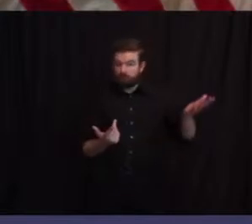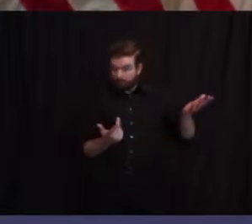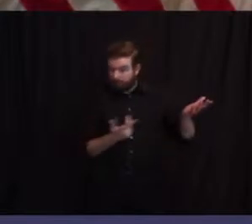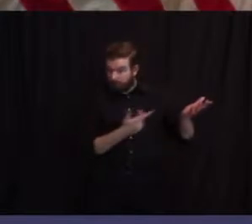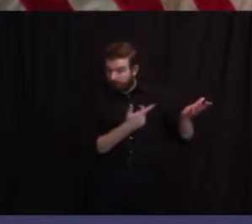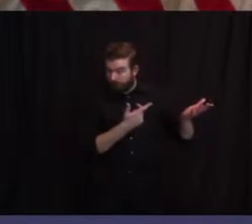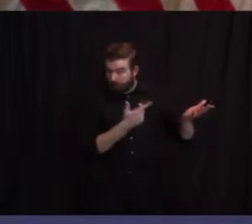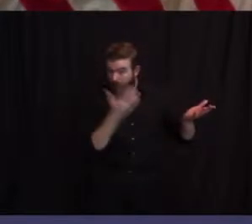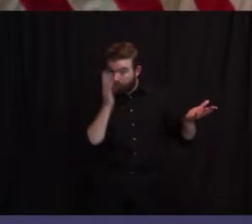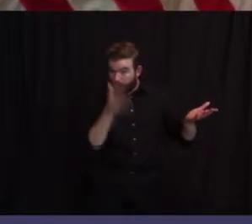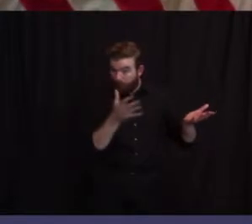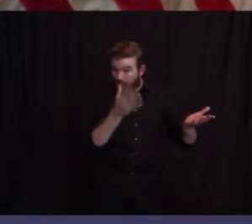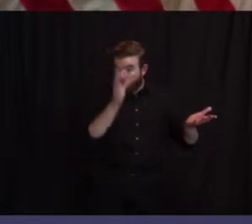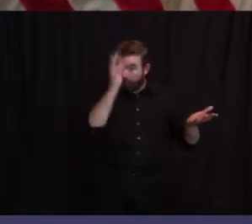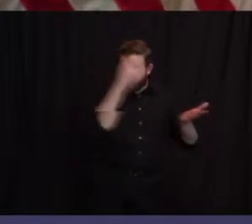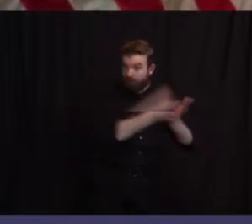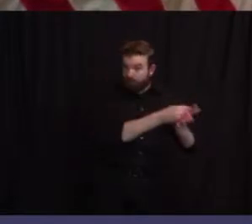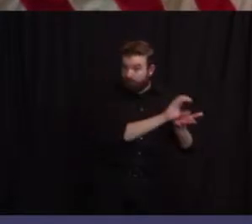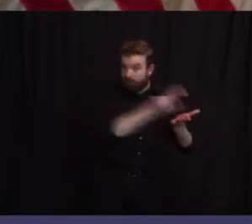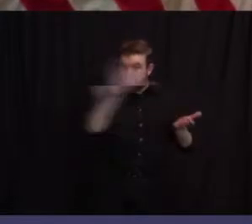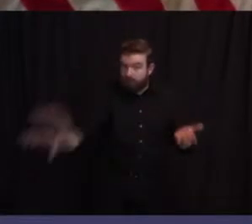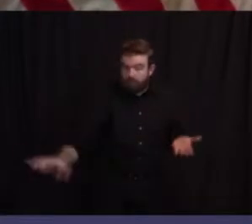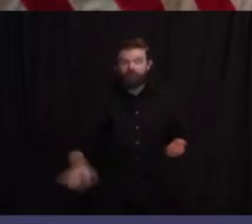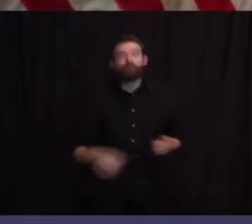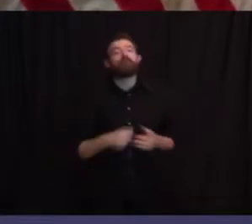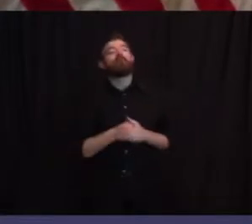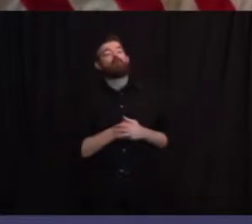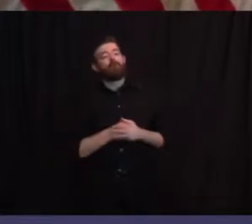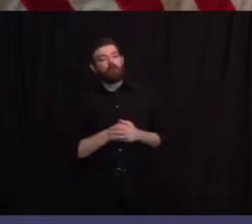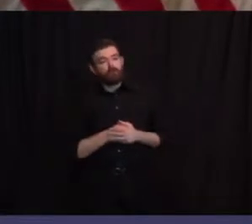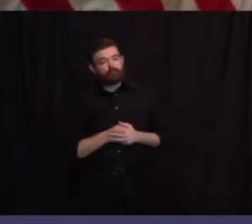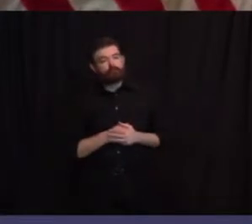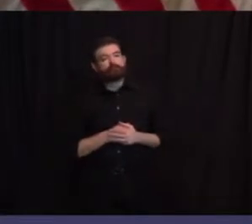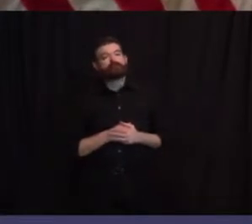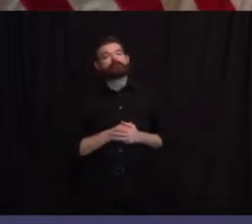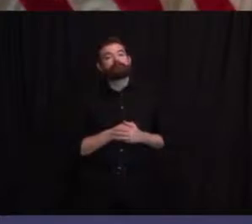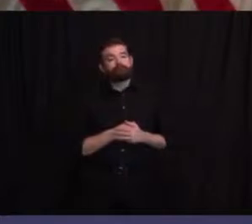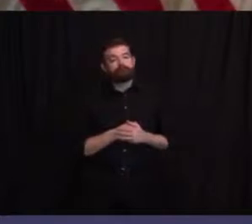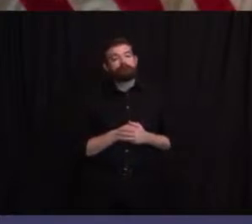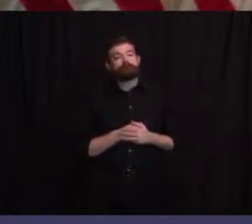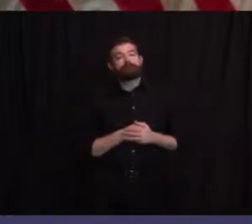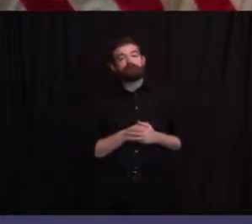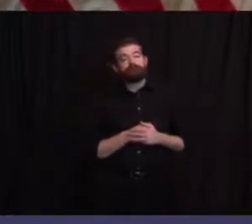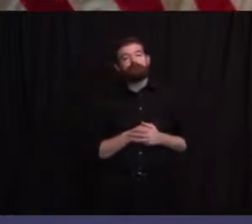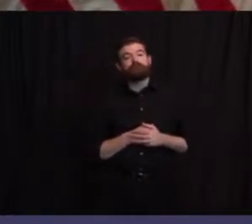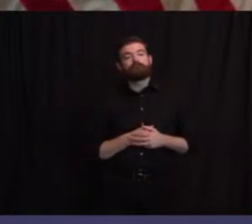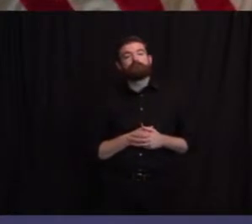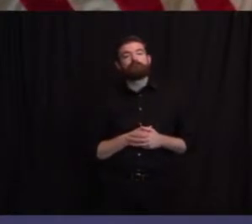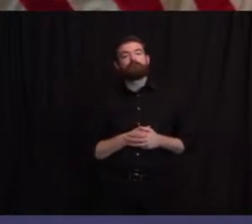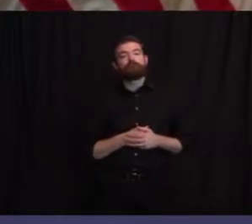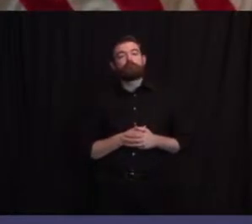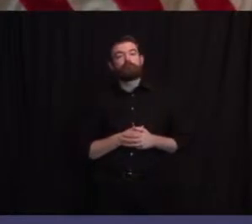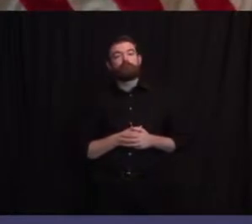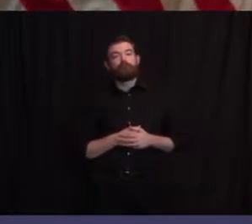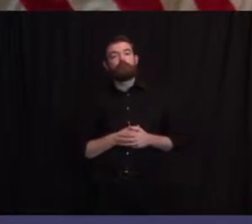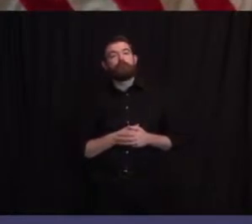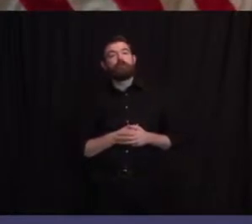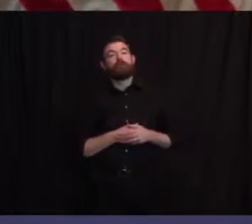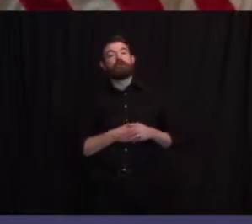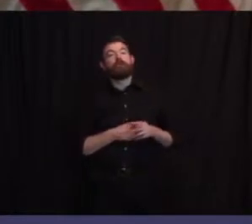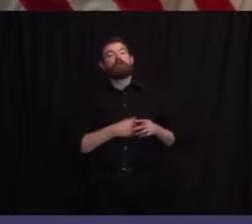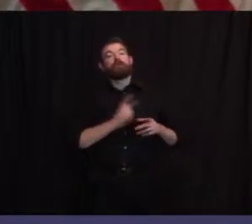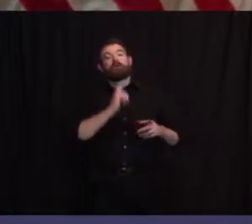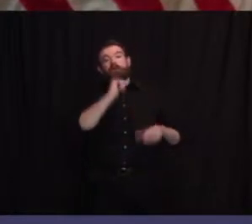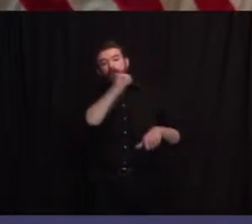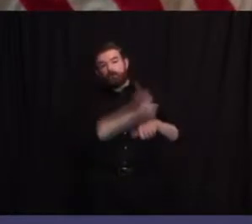was initiated before we had gotten at least the 32F extension of paying for the National Guard.